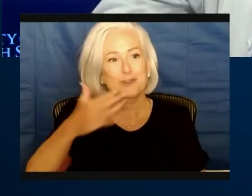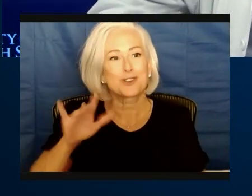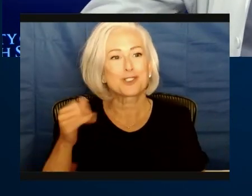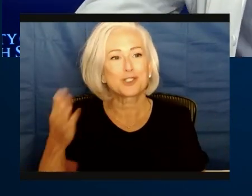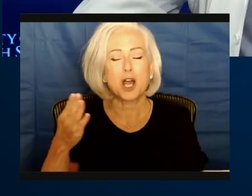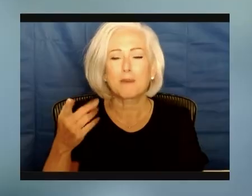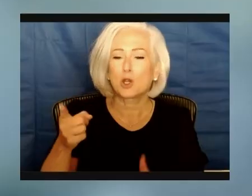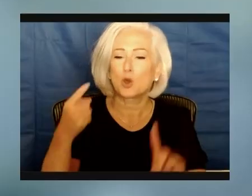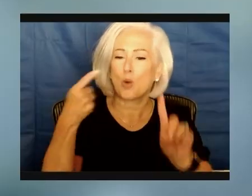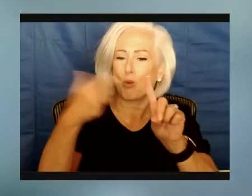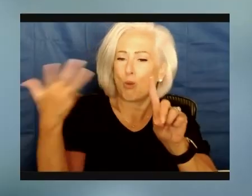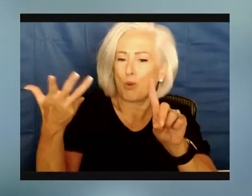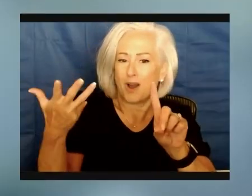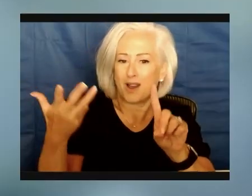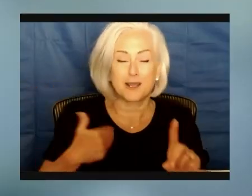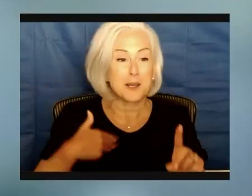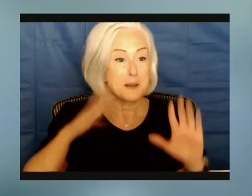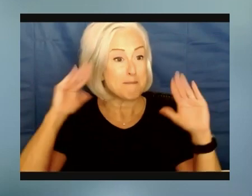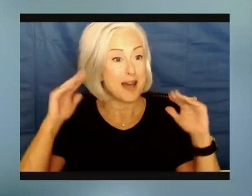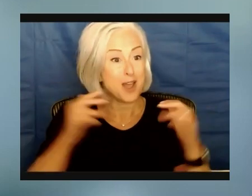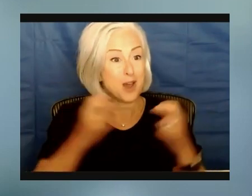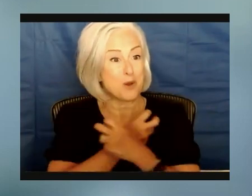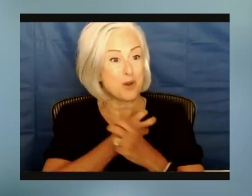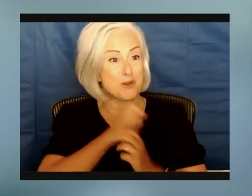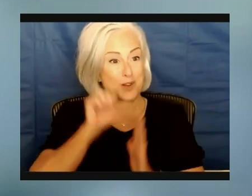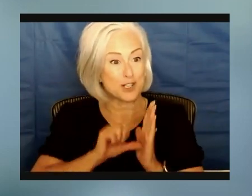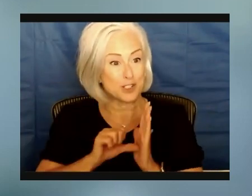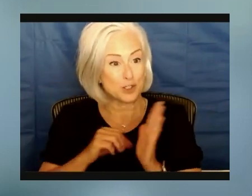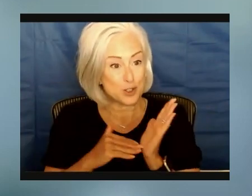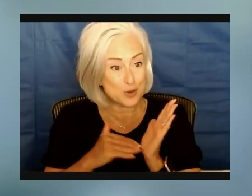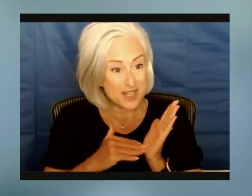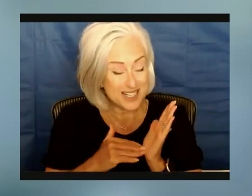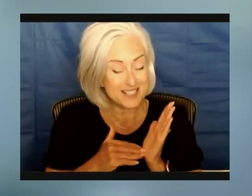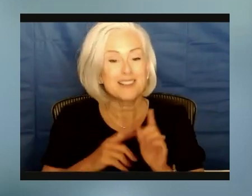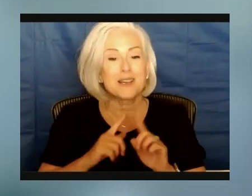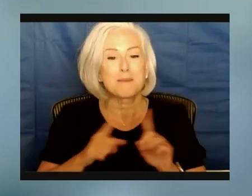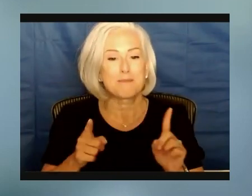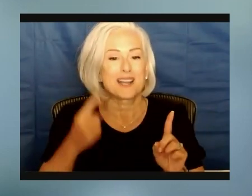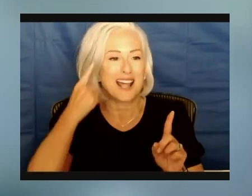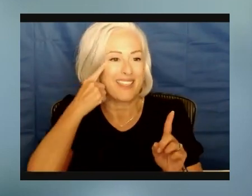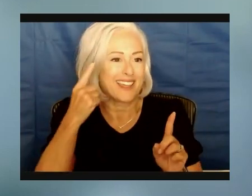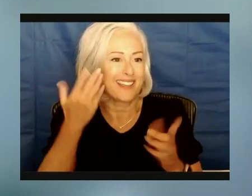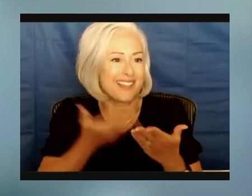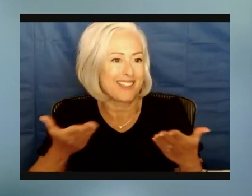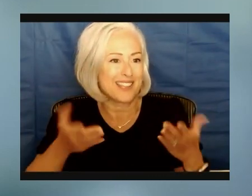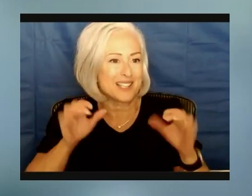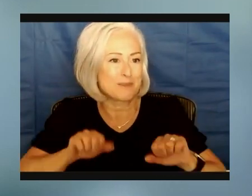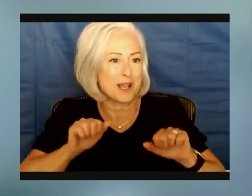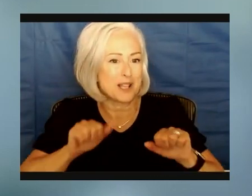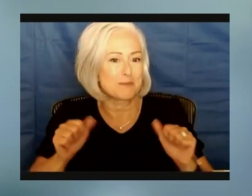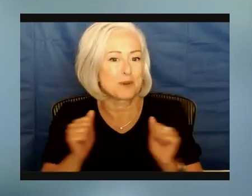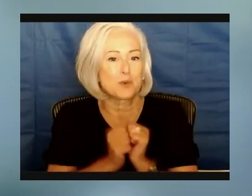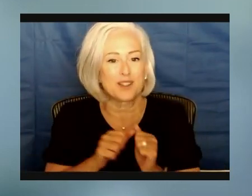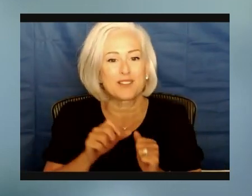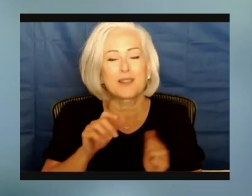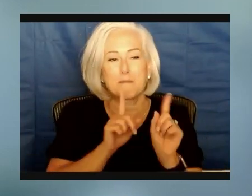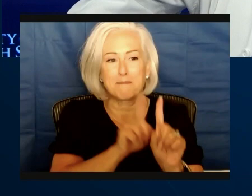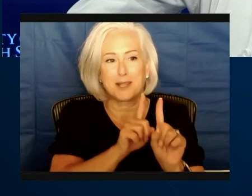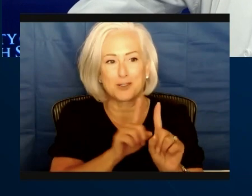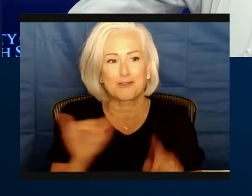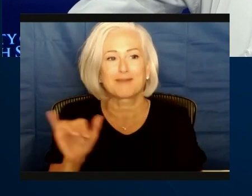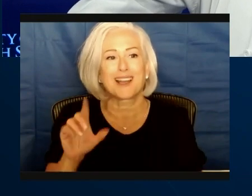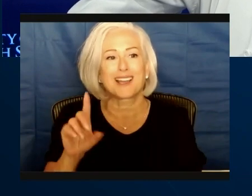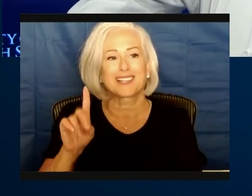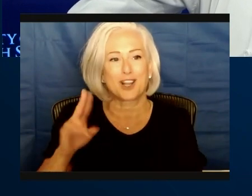I'm hoping orthopedic surgery, but I think that things like this are possible with mentors like Dr. Heddings. Yeah, that's pretty impressive.